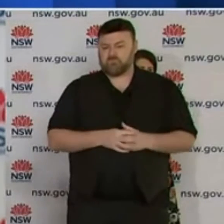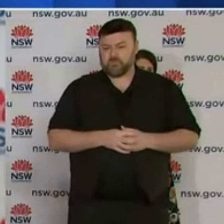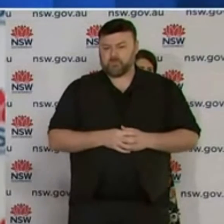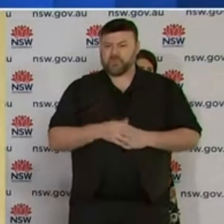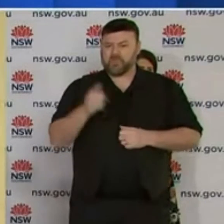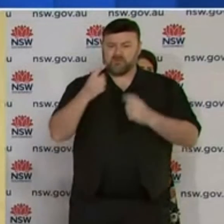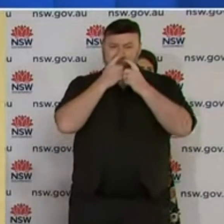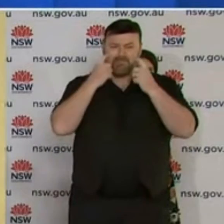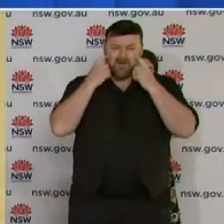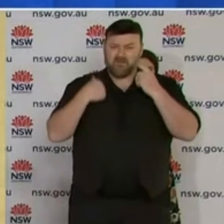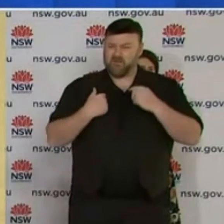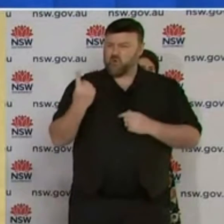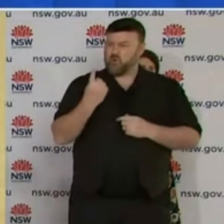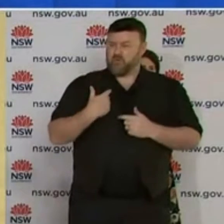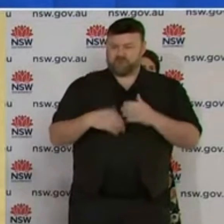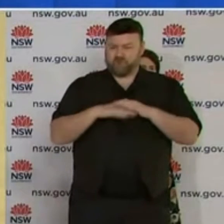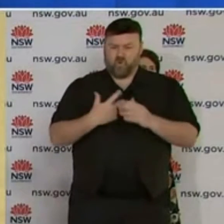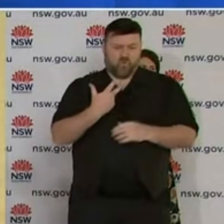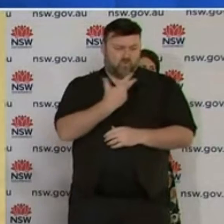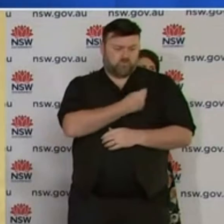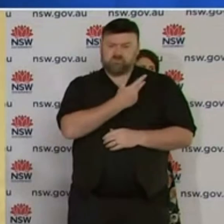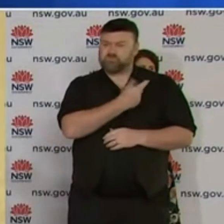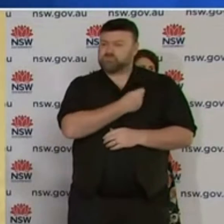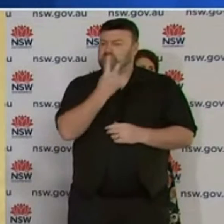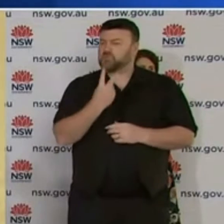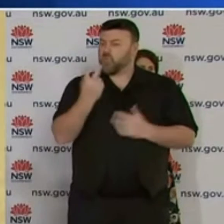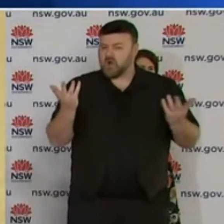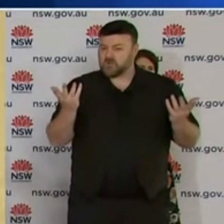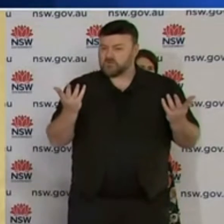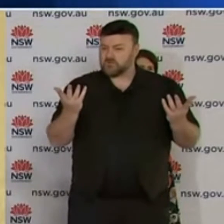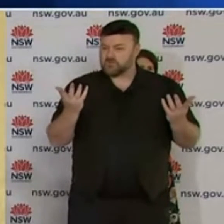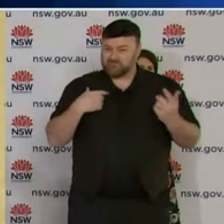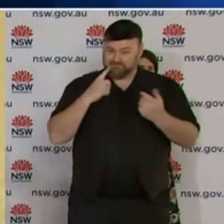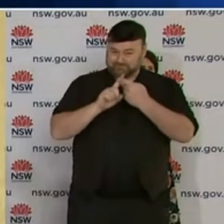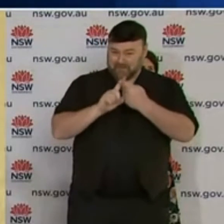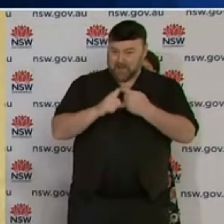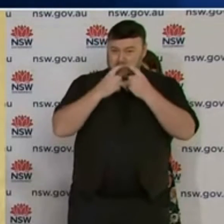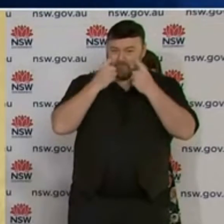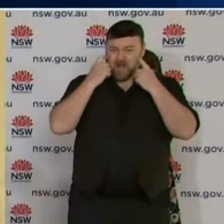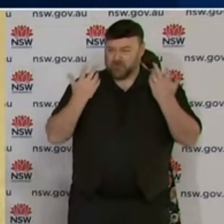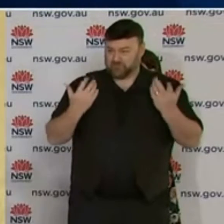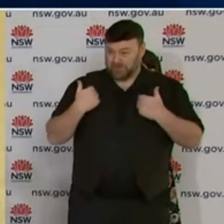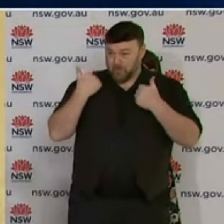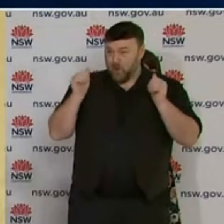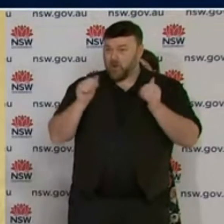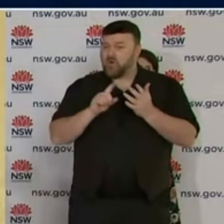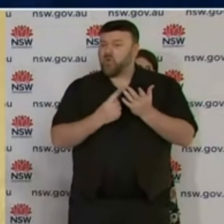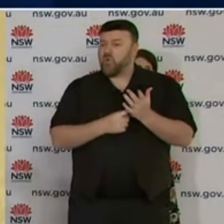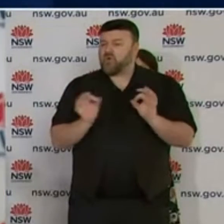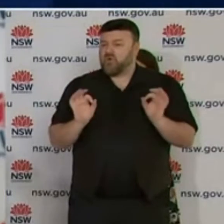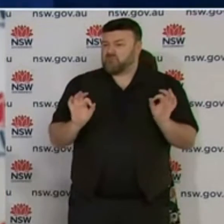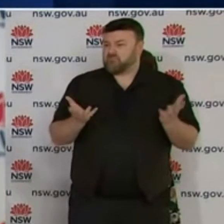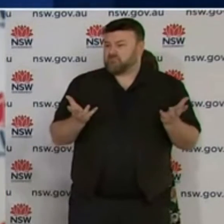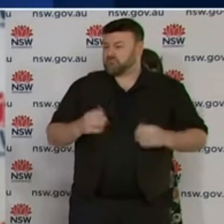particular, the mask wearing for fully vaccinated people outdoors, in your opinion, at this stage, how effective is that at stopping